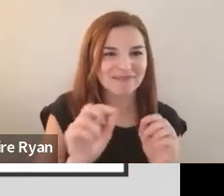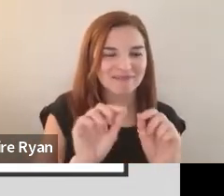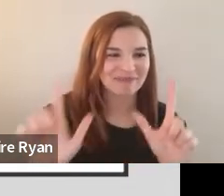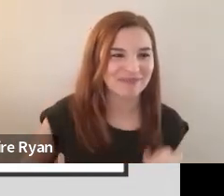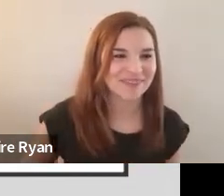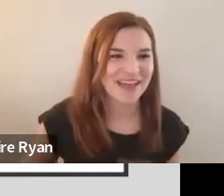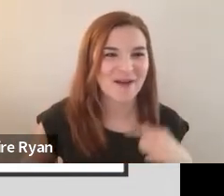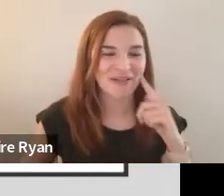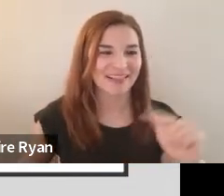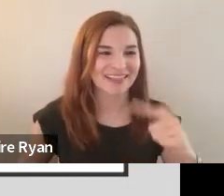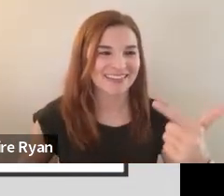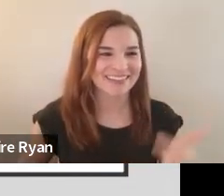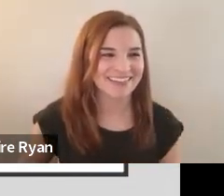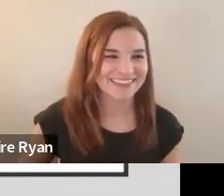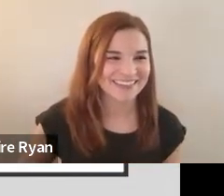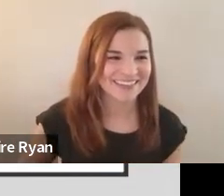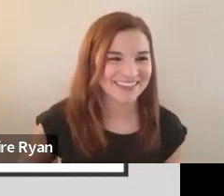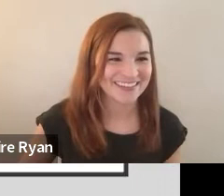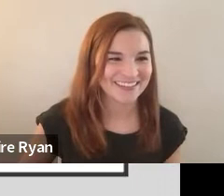Oh, I'm sorry. Do